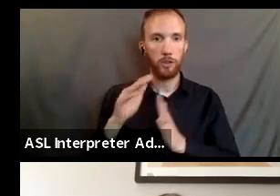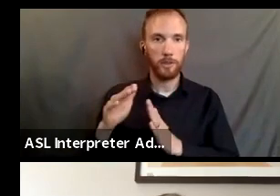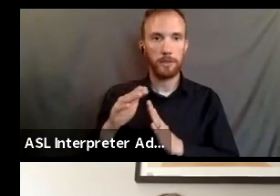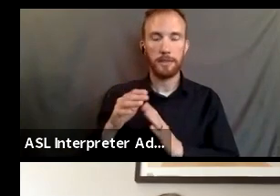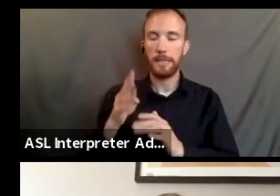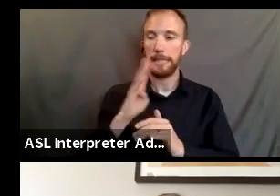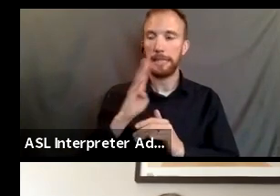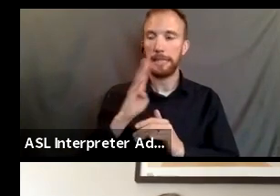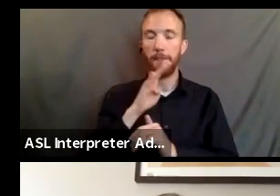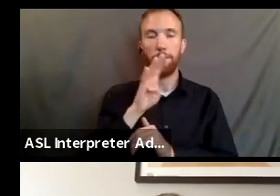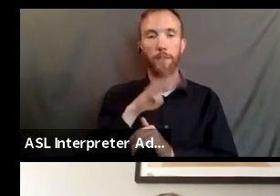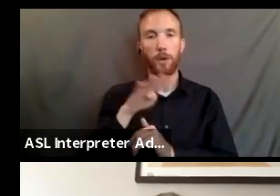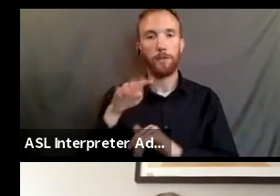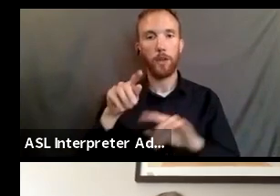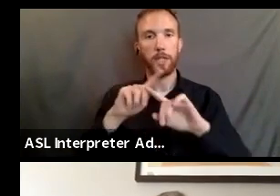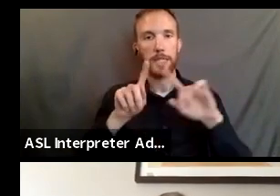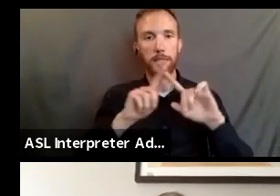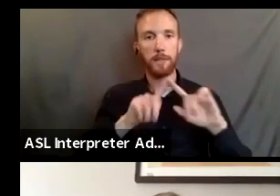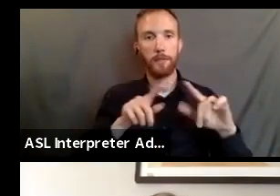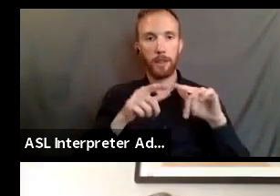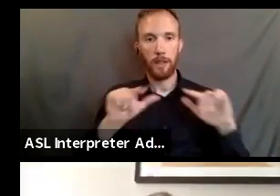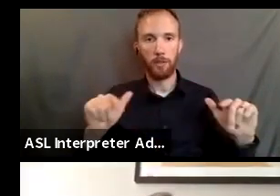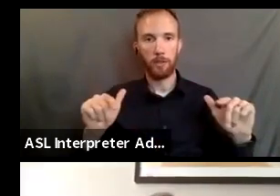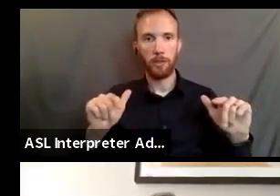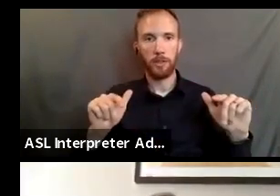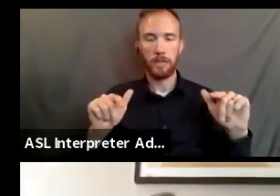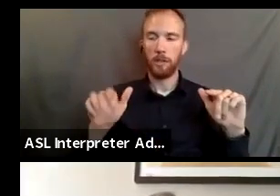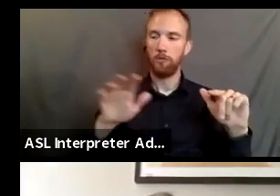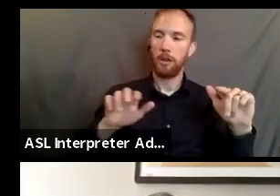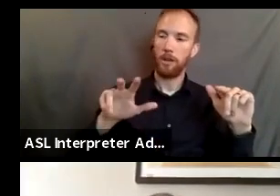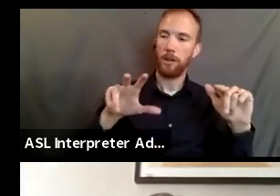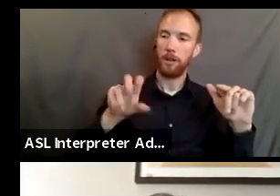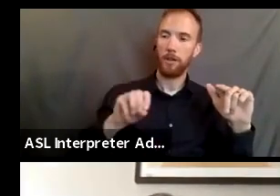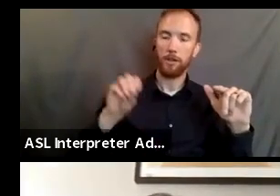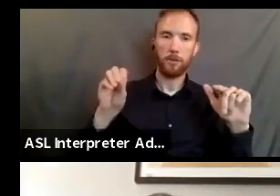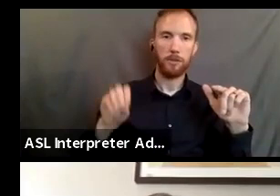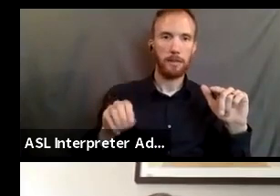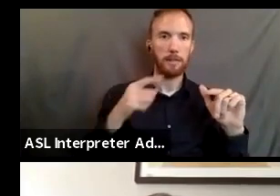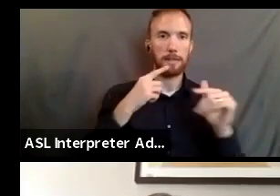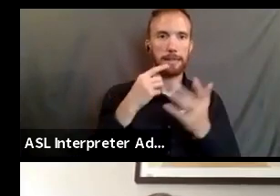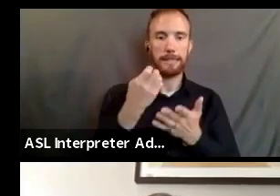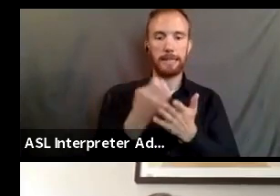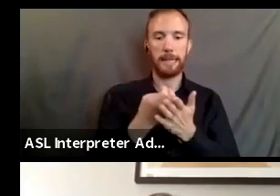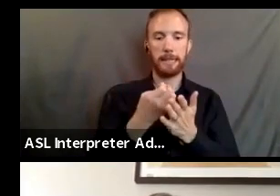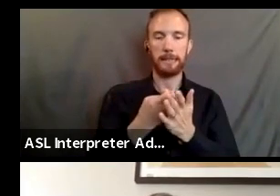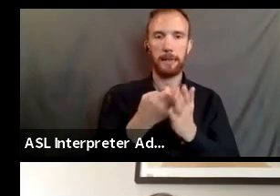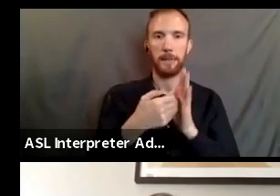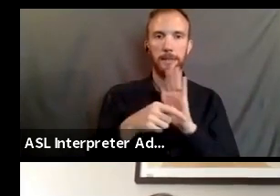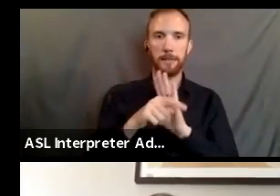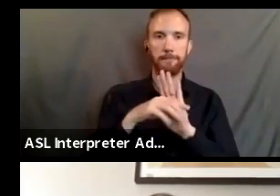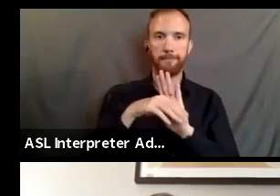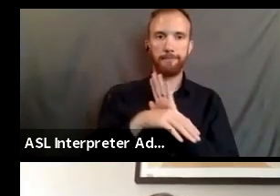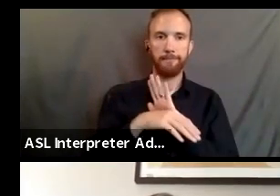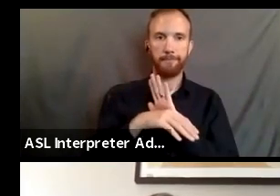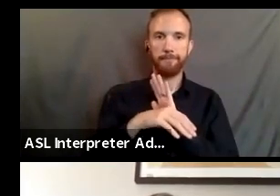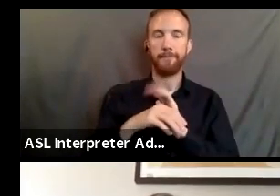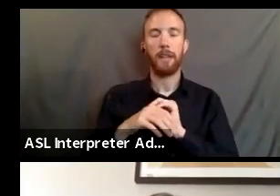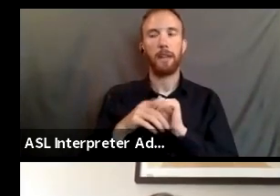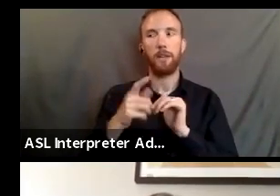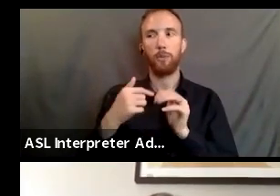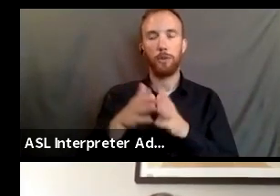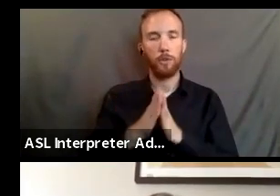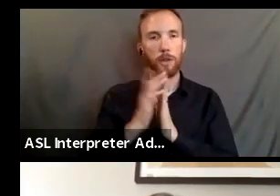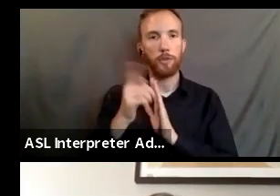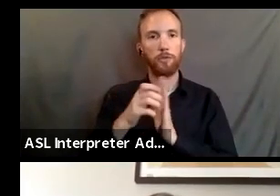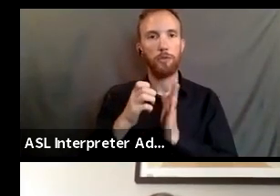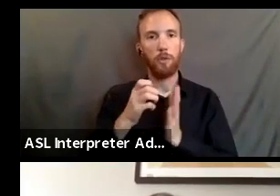languages of which 30 percent are considered economically disadvantaged are asking for you to vote yes